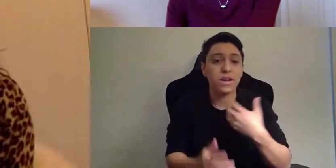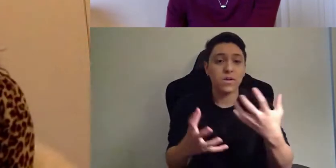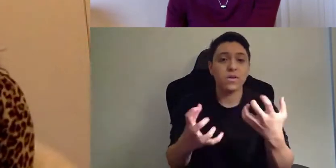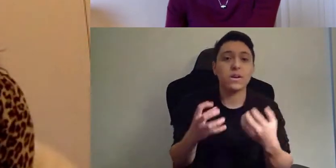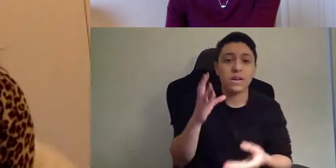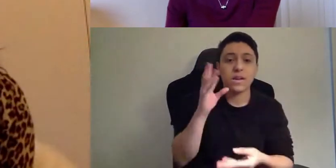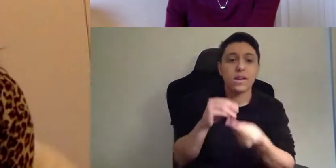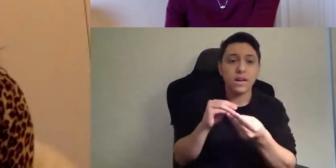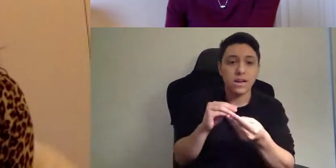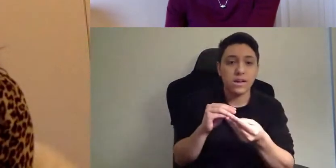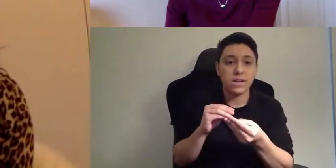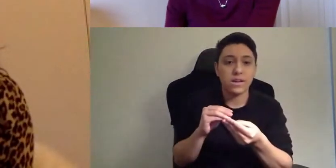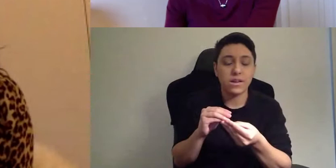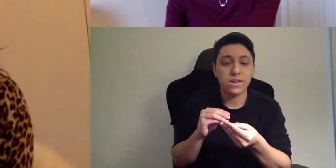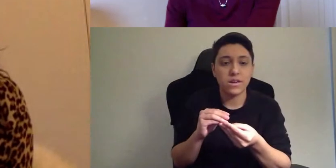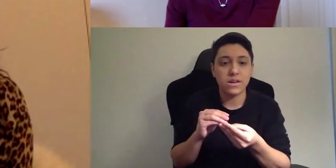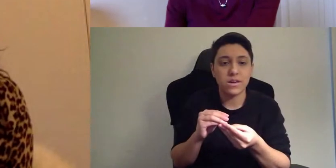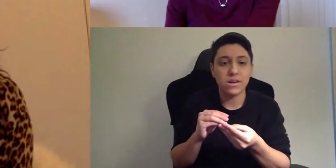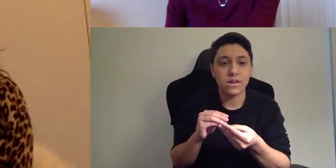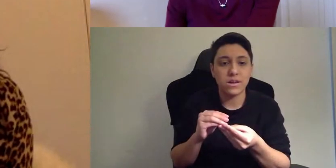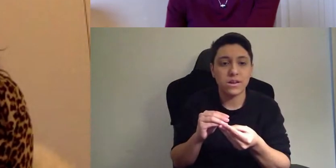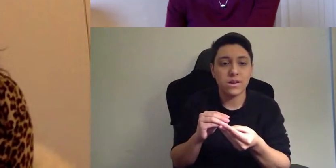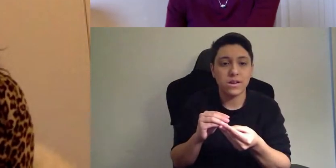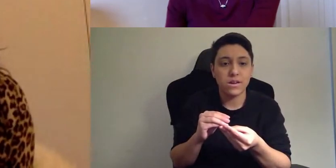what I want to add on here is that